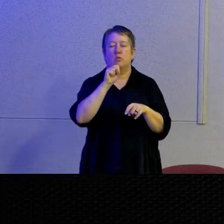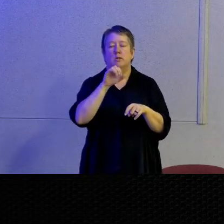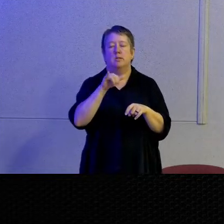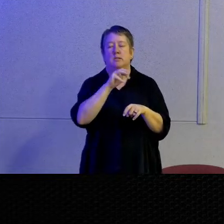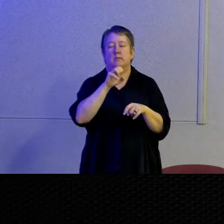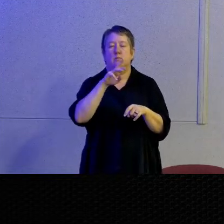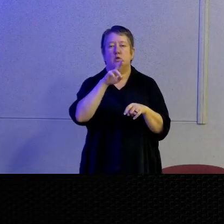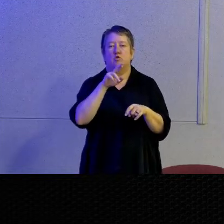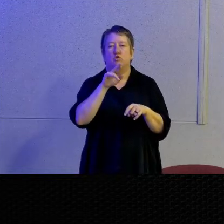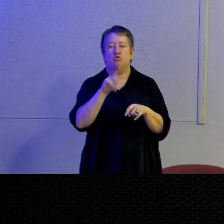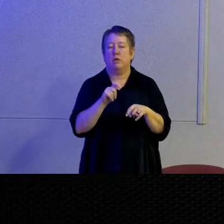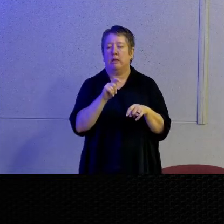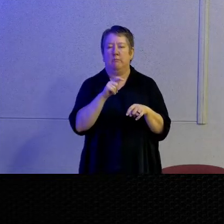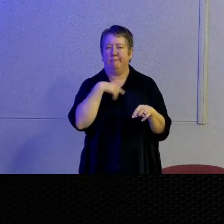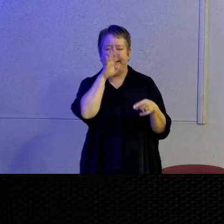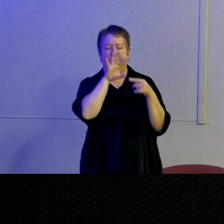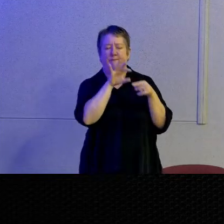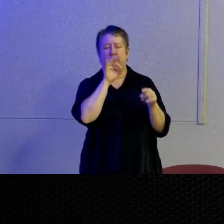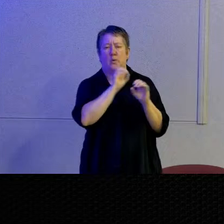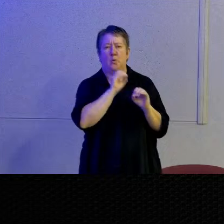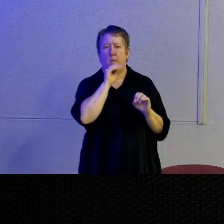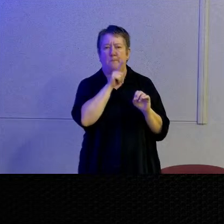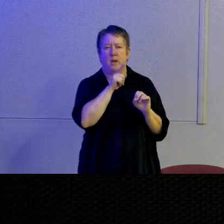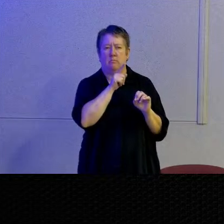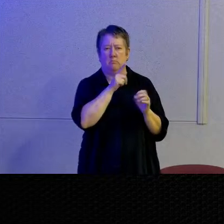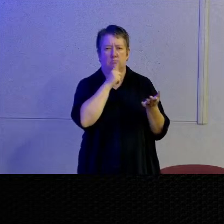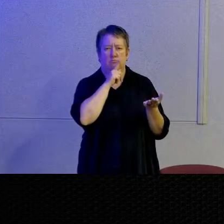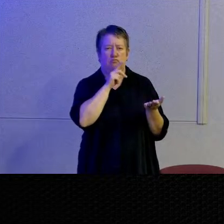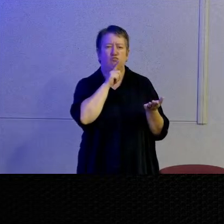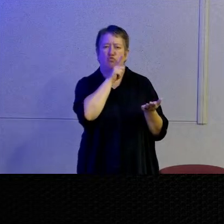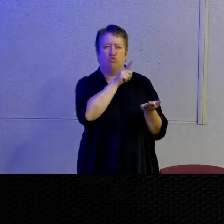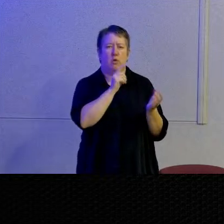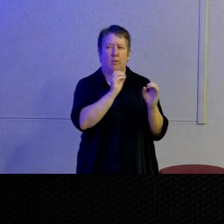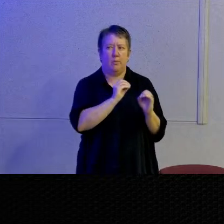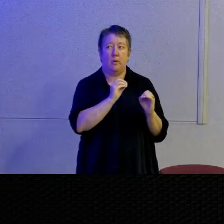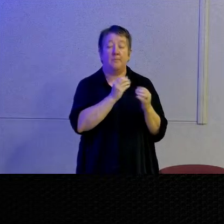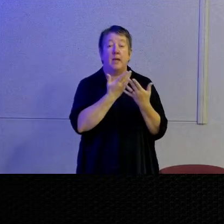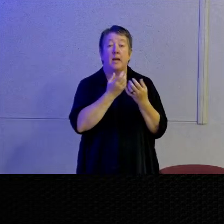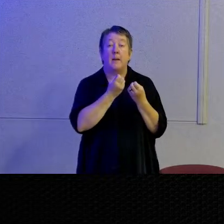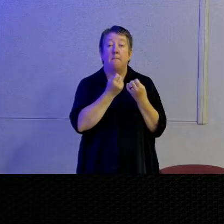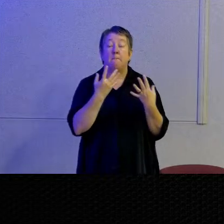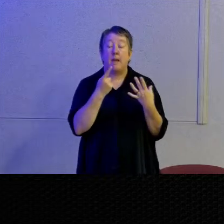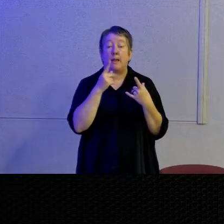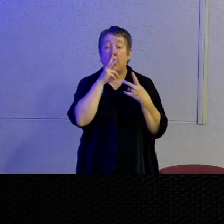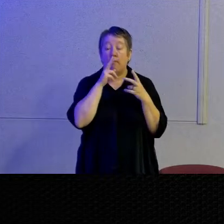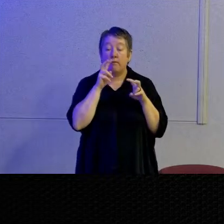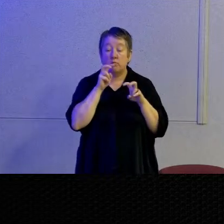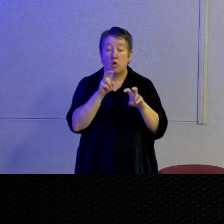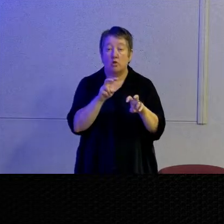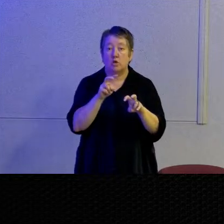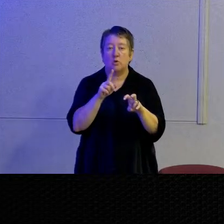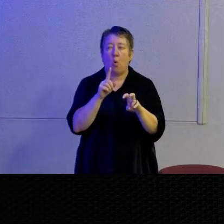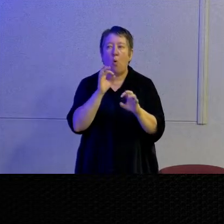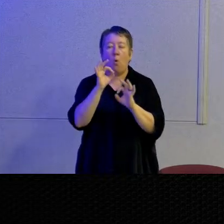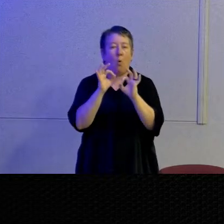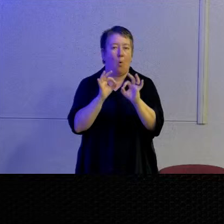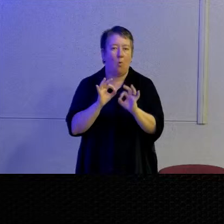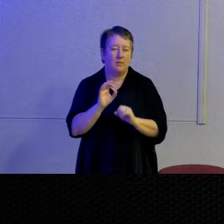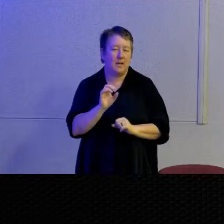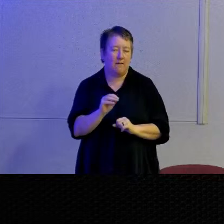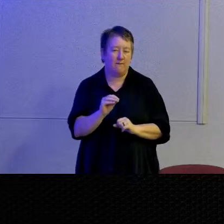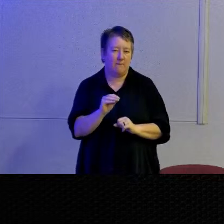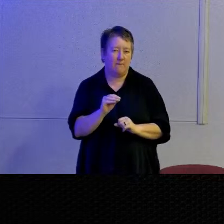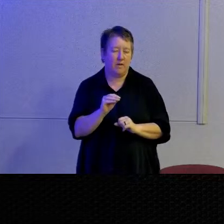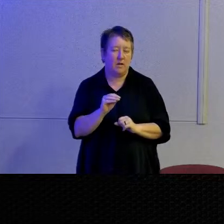exist, just a second. Many of those searches have holes in them, and you should not necessarily take them at